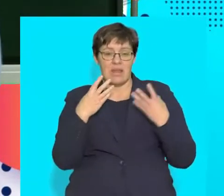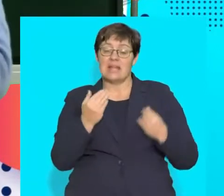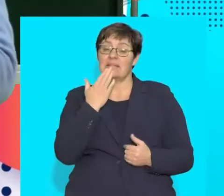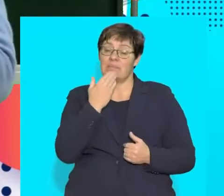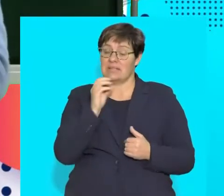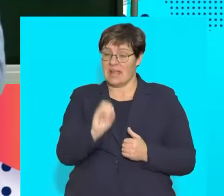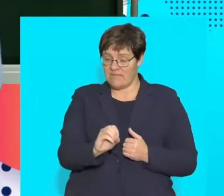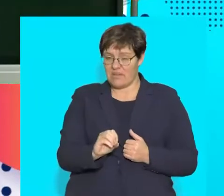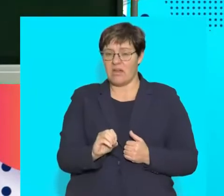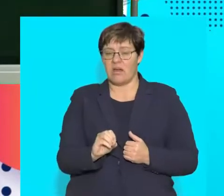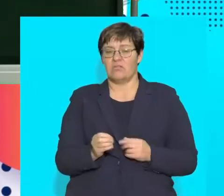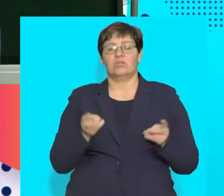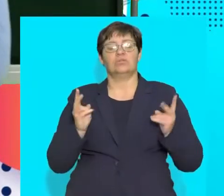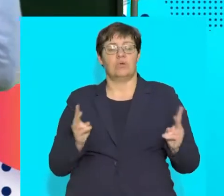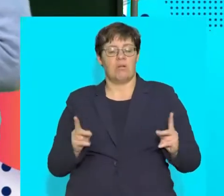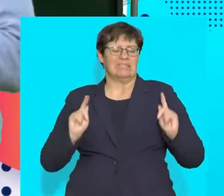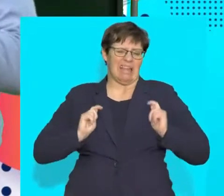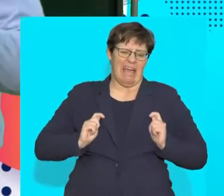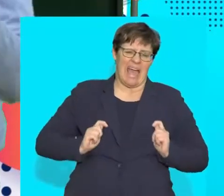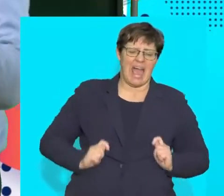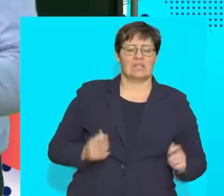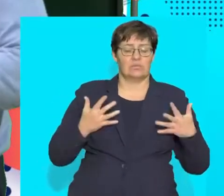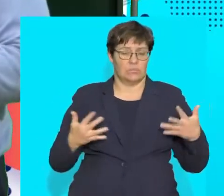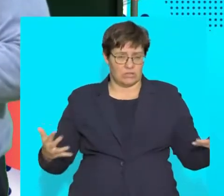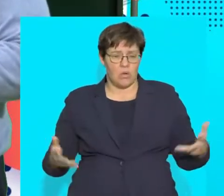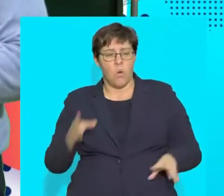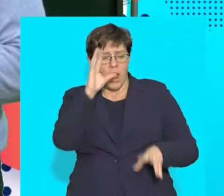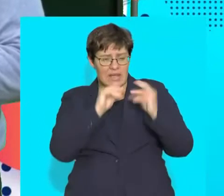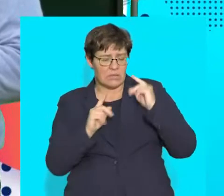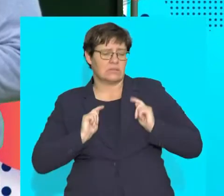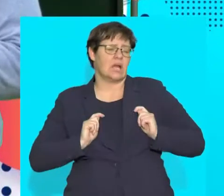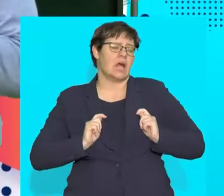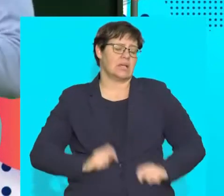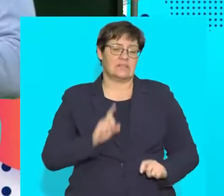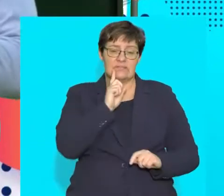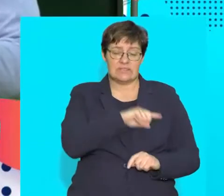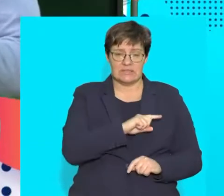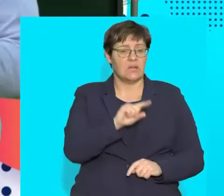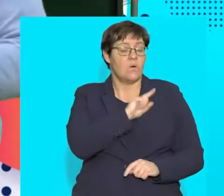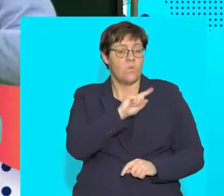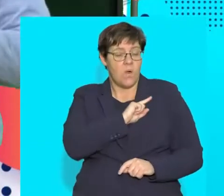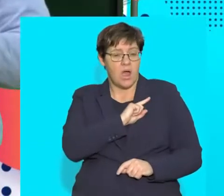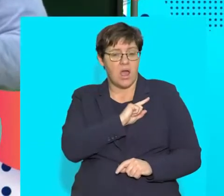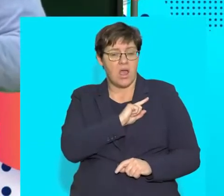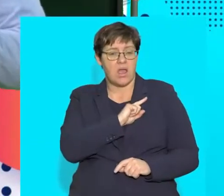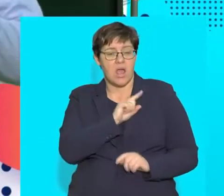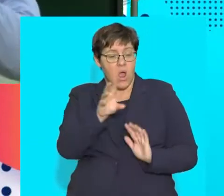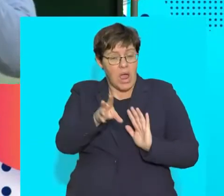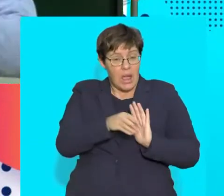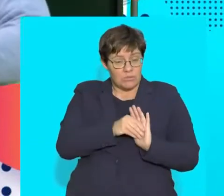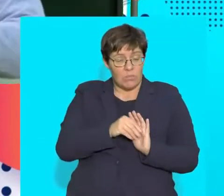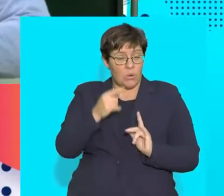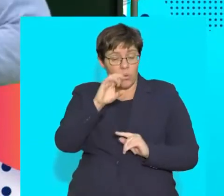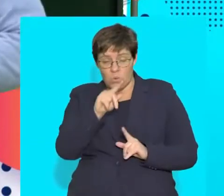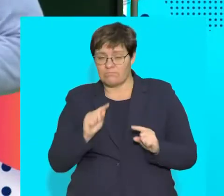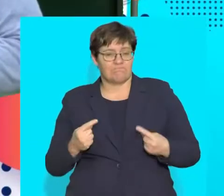diabetes are generally very tired or experience extreme fatigue. It's because they cannot absorb that glucose and